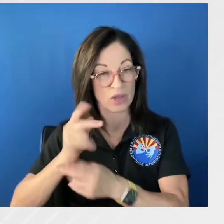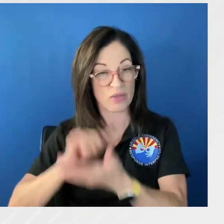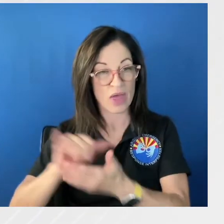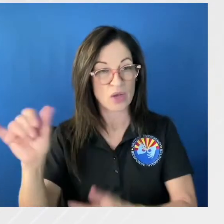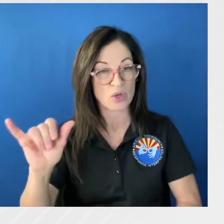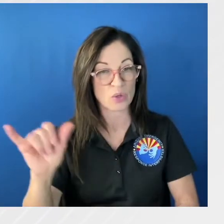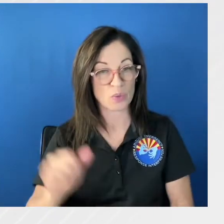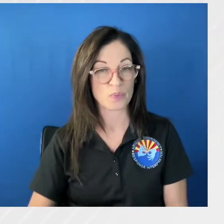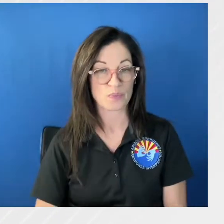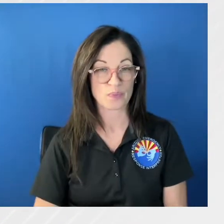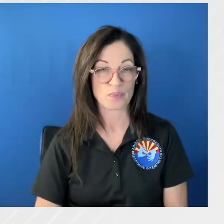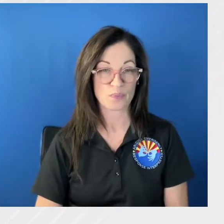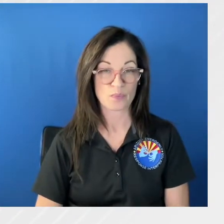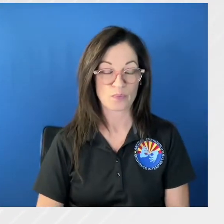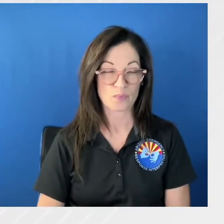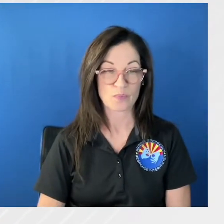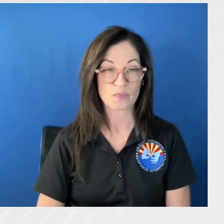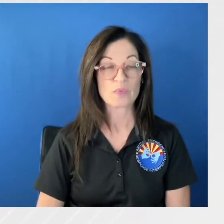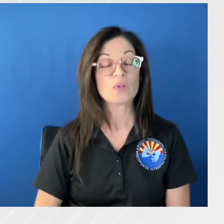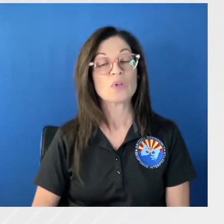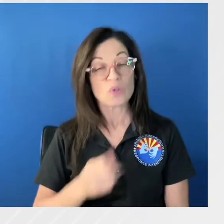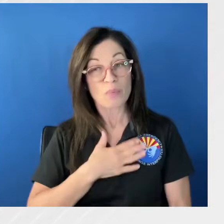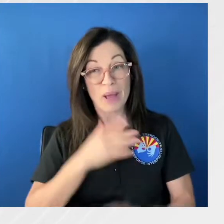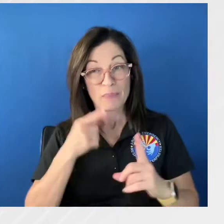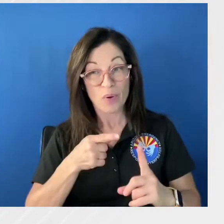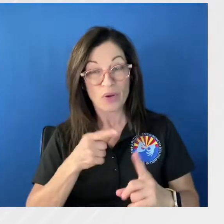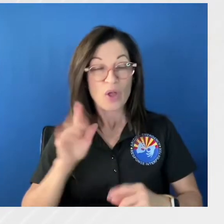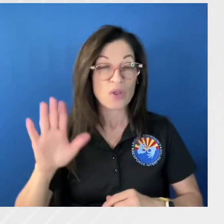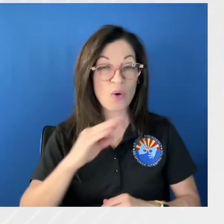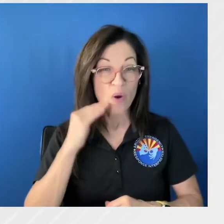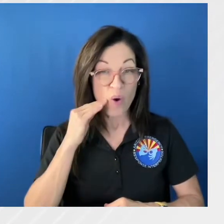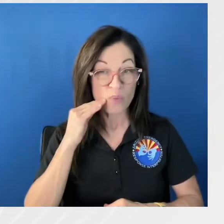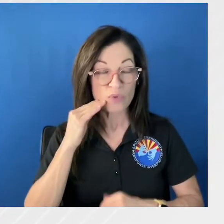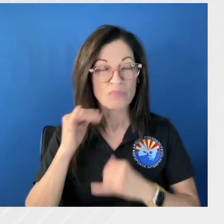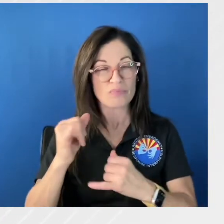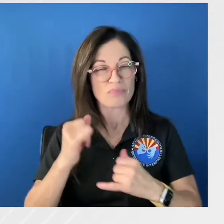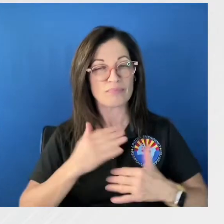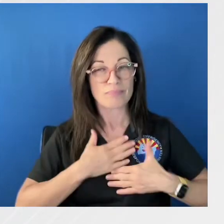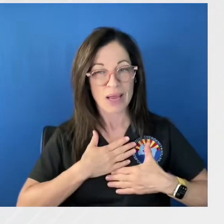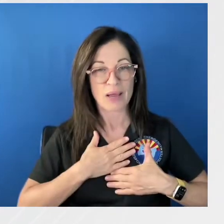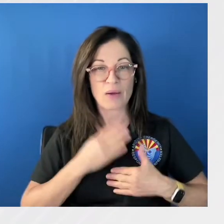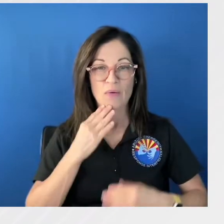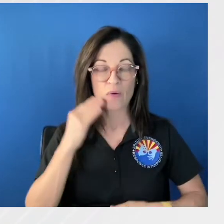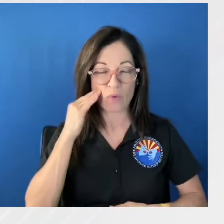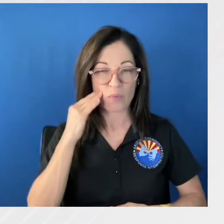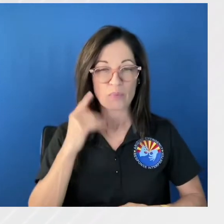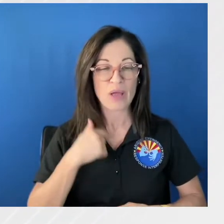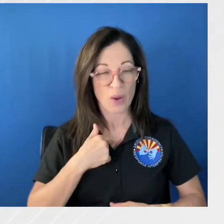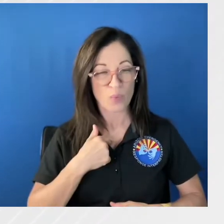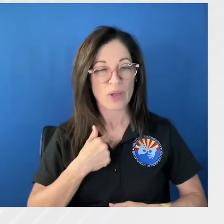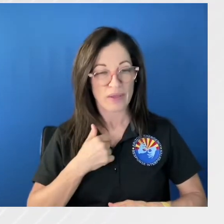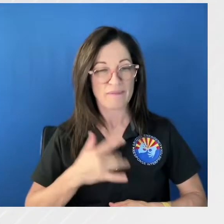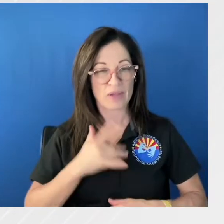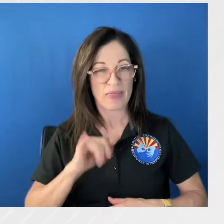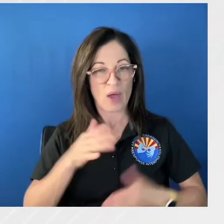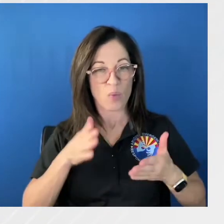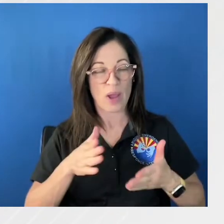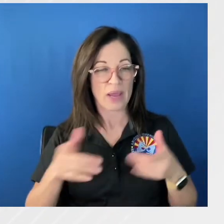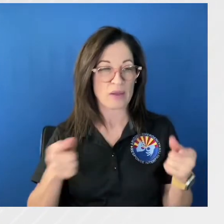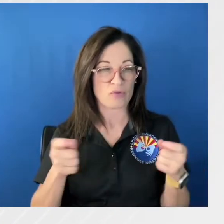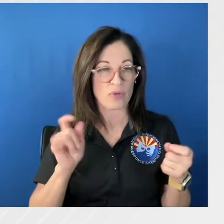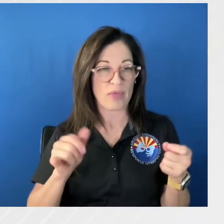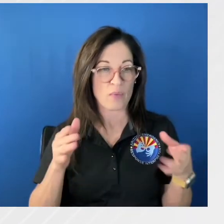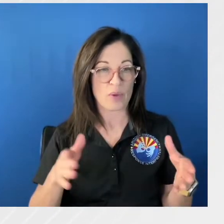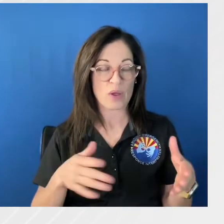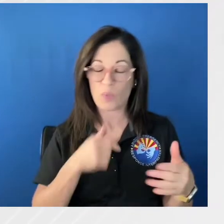So my point is your homes are our homes, and we're going to treat them as such. And we don't mess around. When